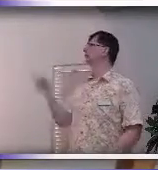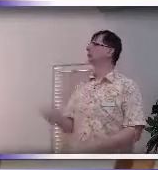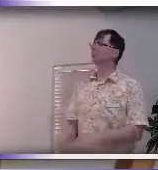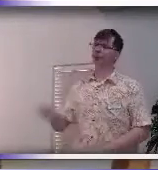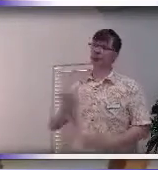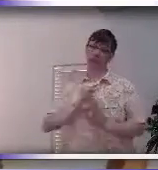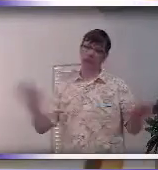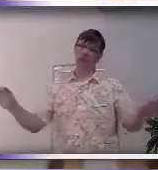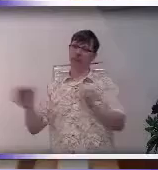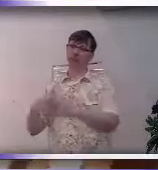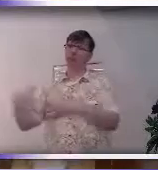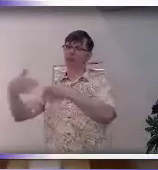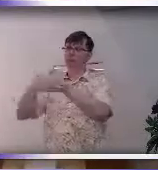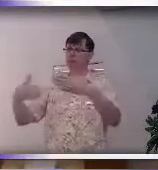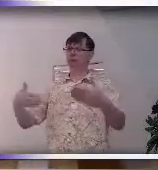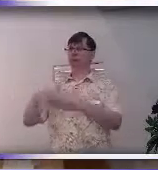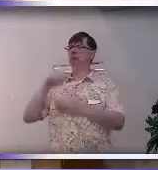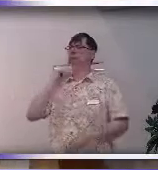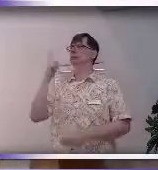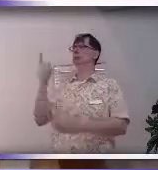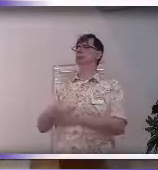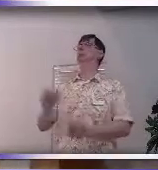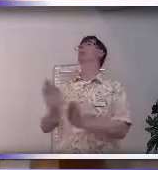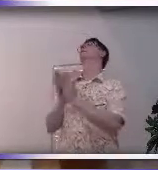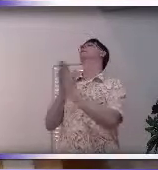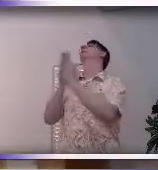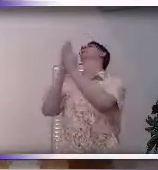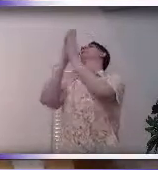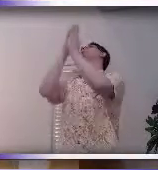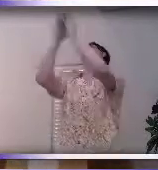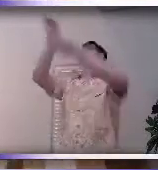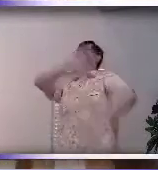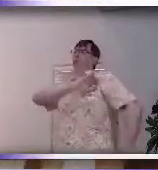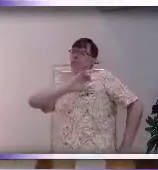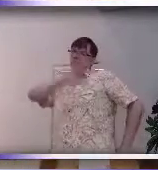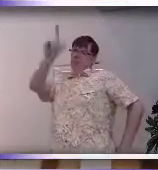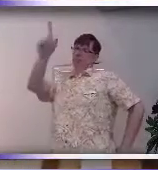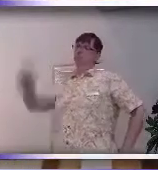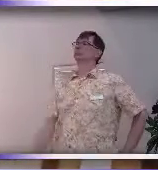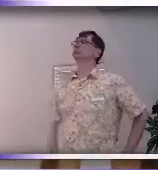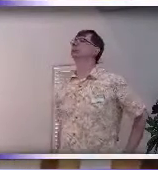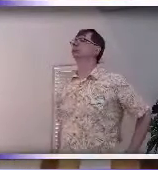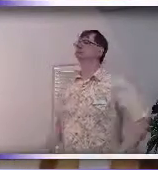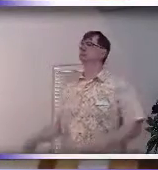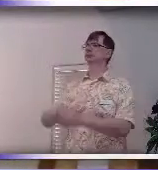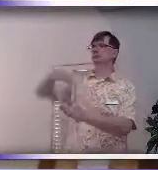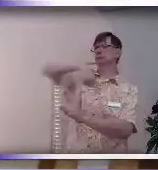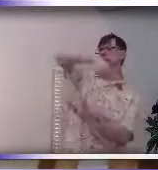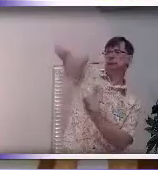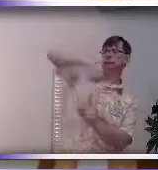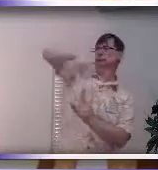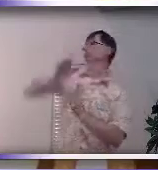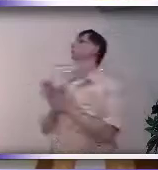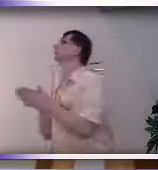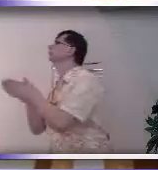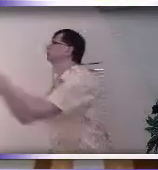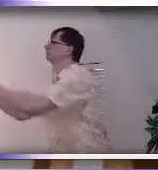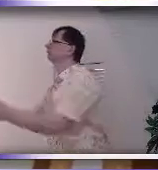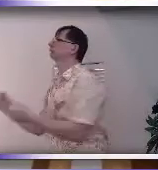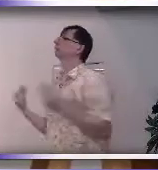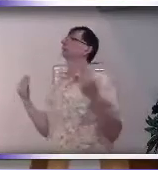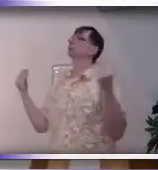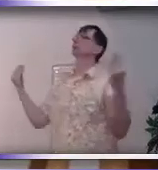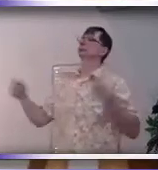we'll be doing next week is graduation. We'll be celebrating the commitment to the spiritual path that many people have